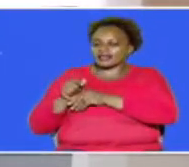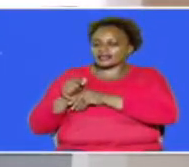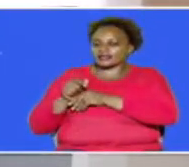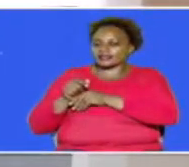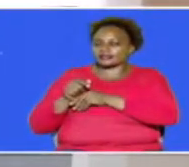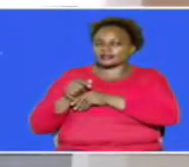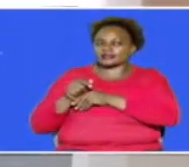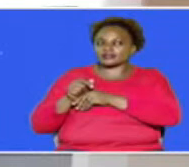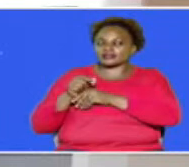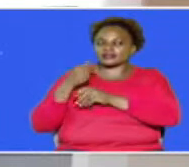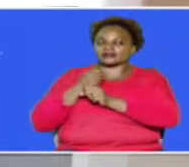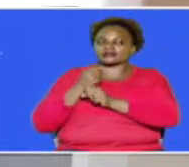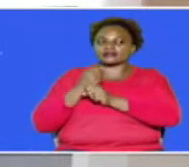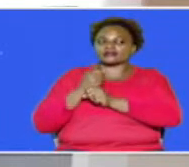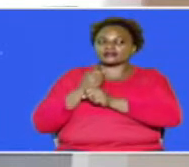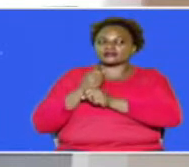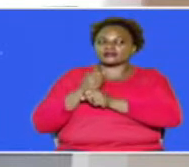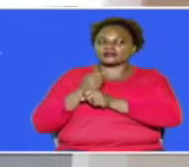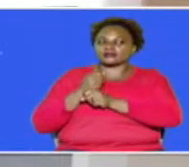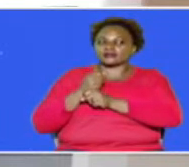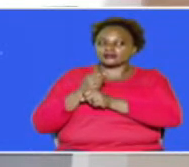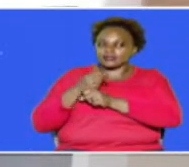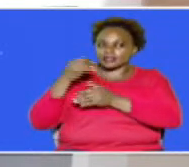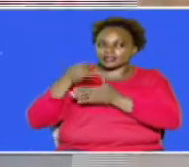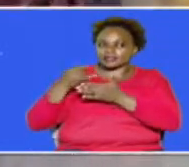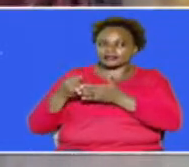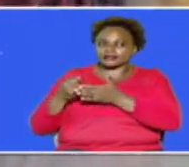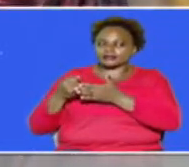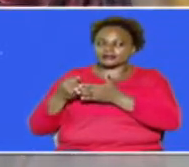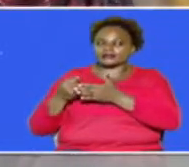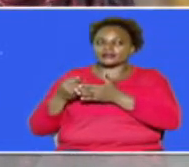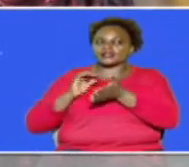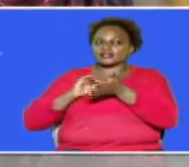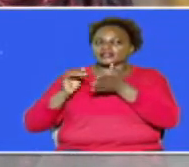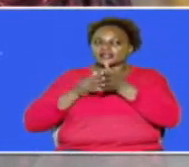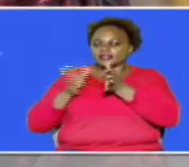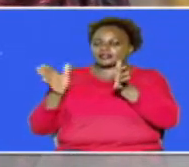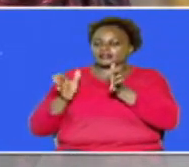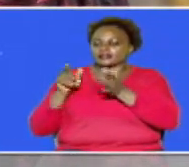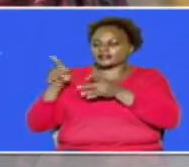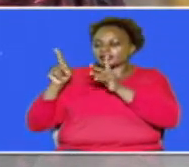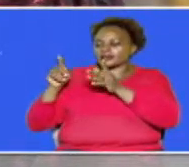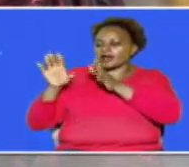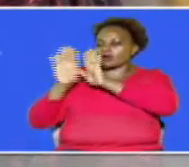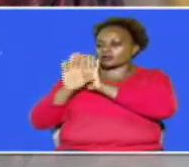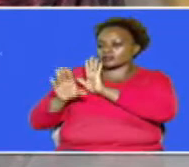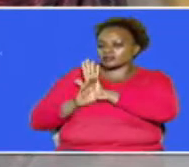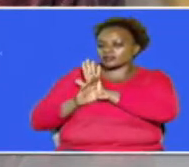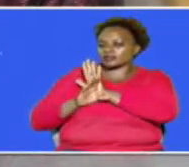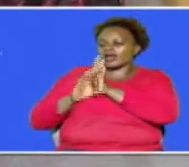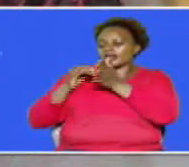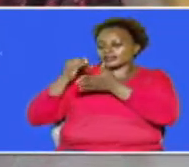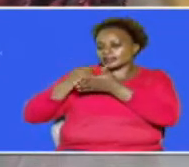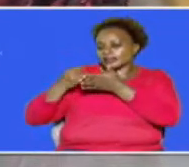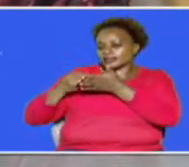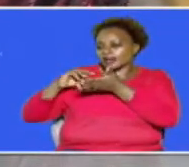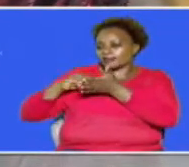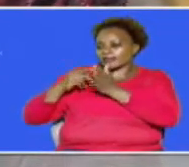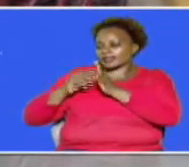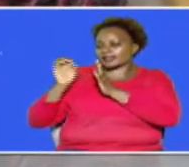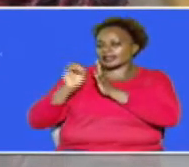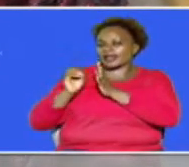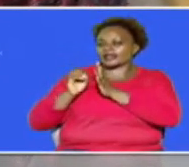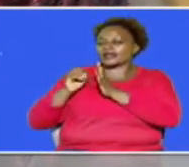The document will be given. Did he sign? He signed, but you know, the Secretary General, mm-hmm. according to our constitution, his signature means nothing.